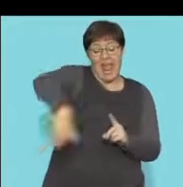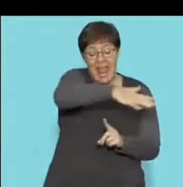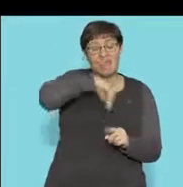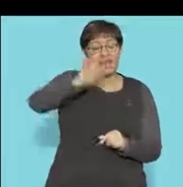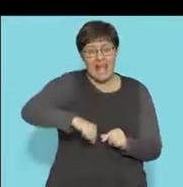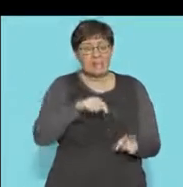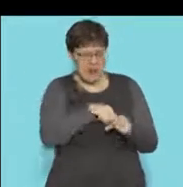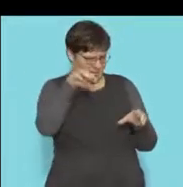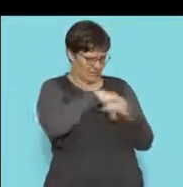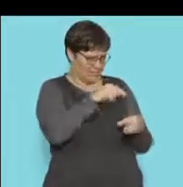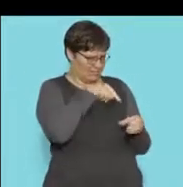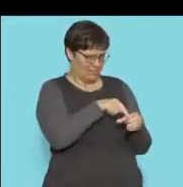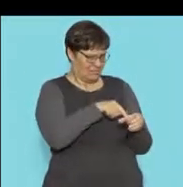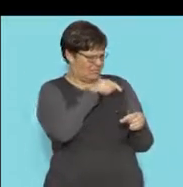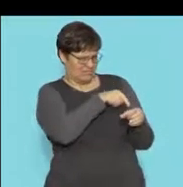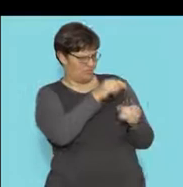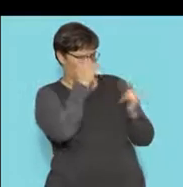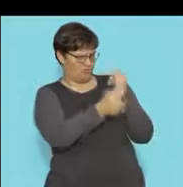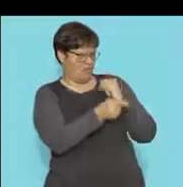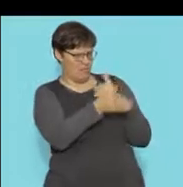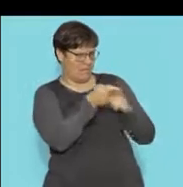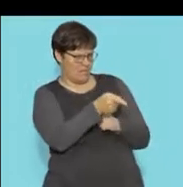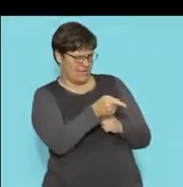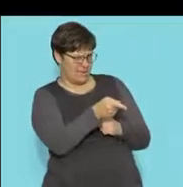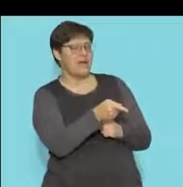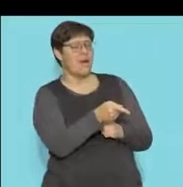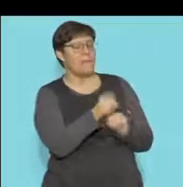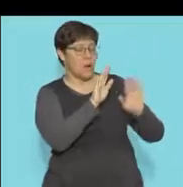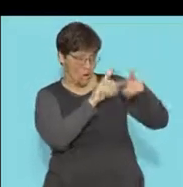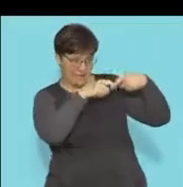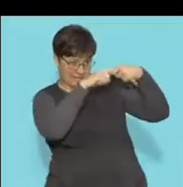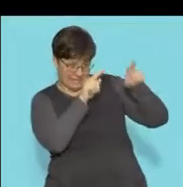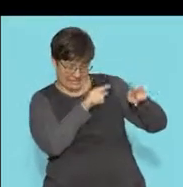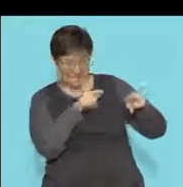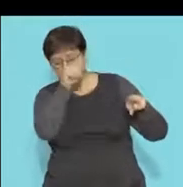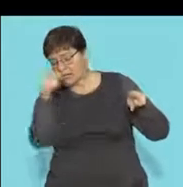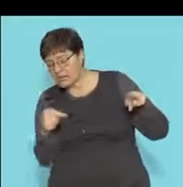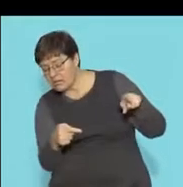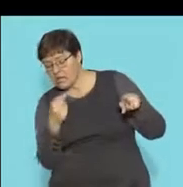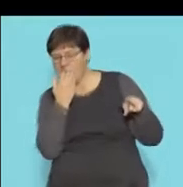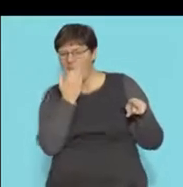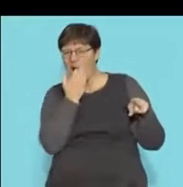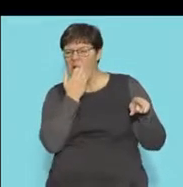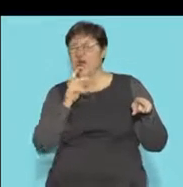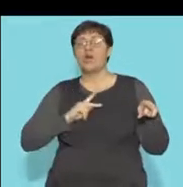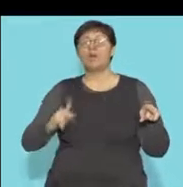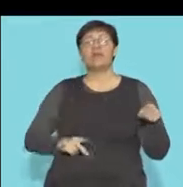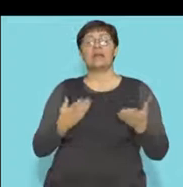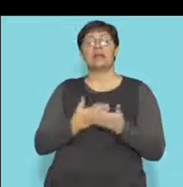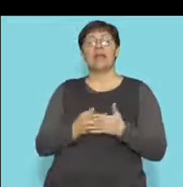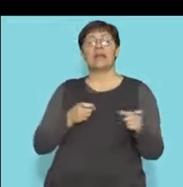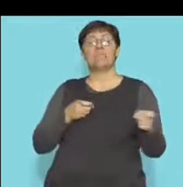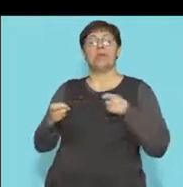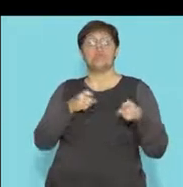I'm thinking that this might be my answer. I'm still at the elimination stage. Humans can